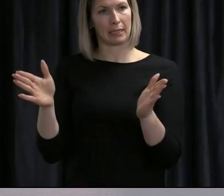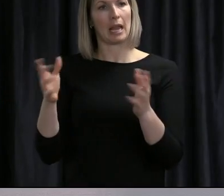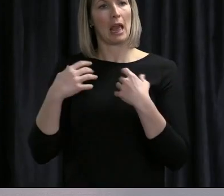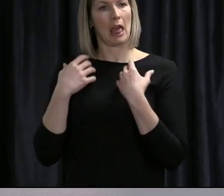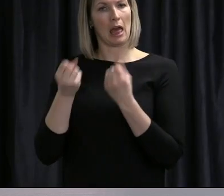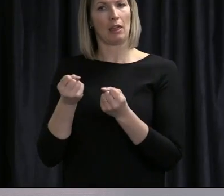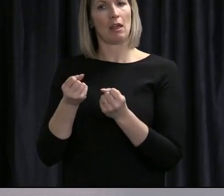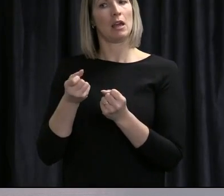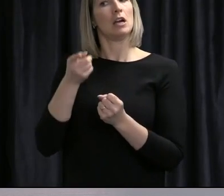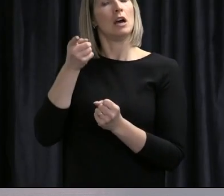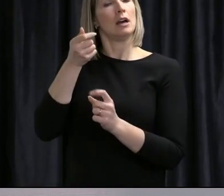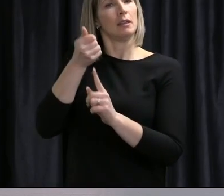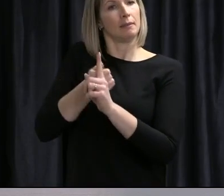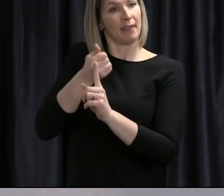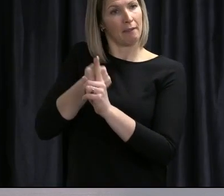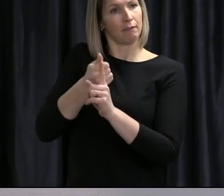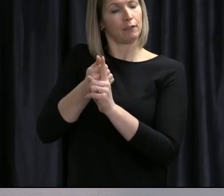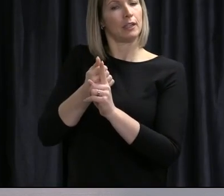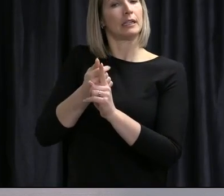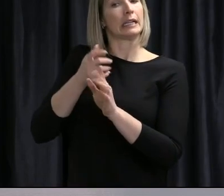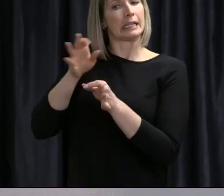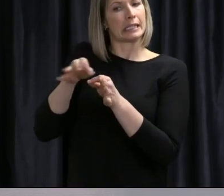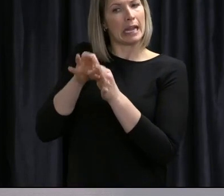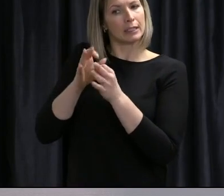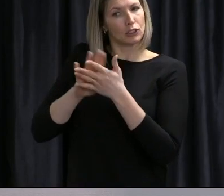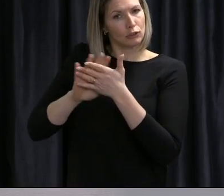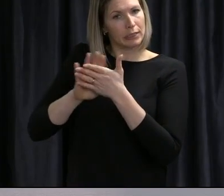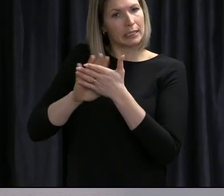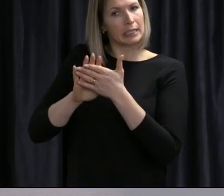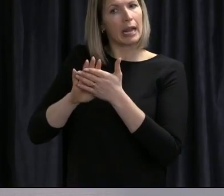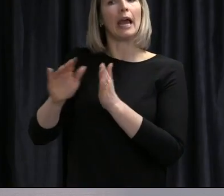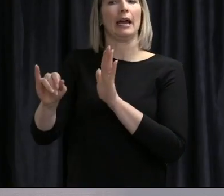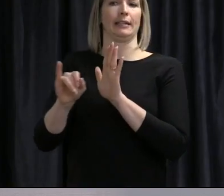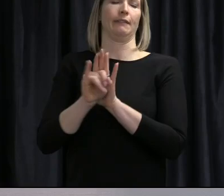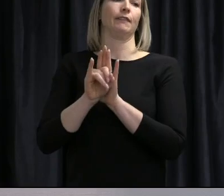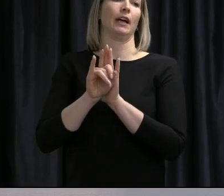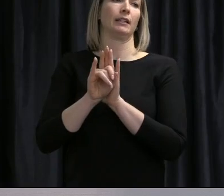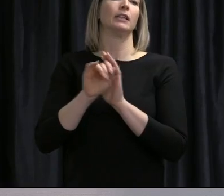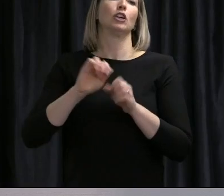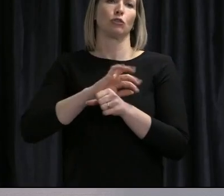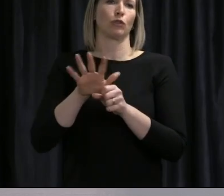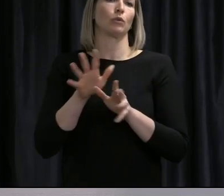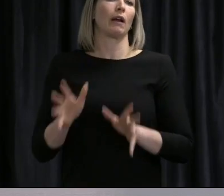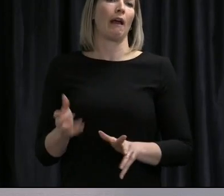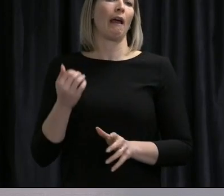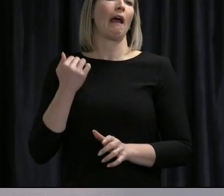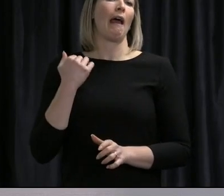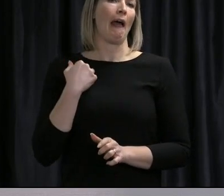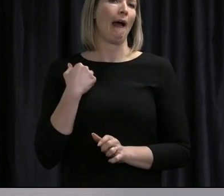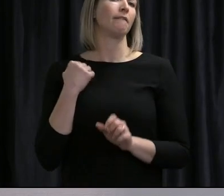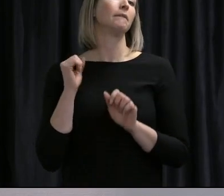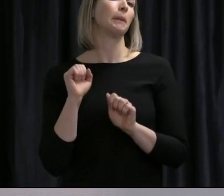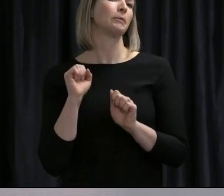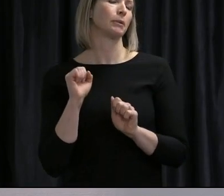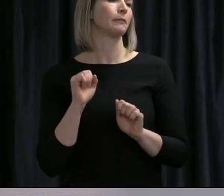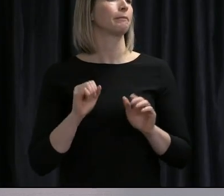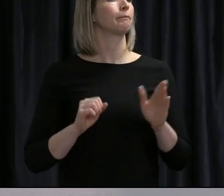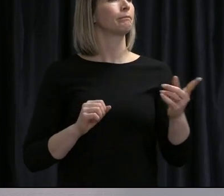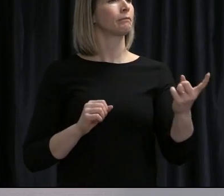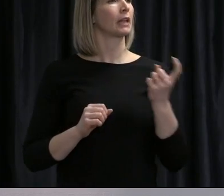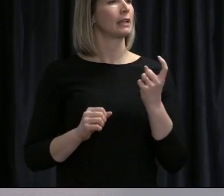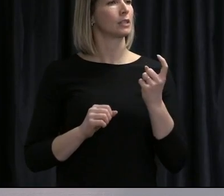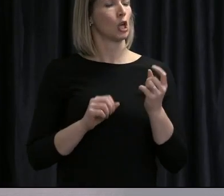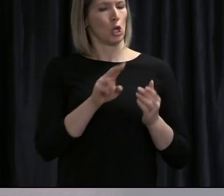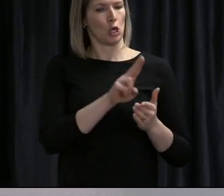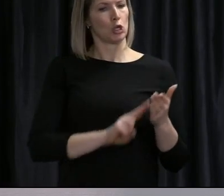them in that situation, and so that's how they were found. Minister Warr, just looking for a bit of clarification on MUN. MUN will still stay open